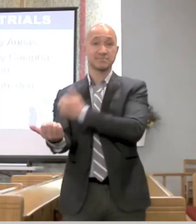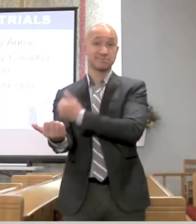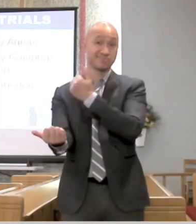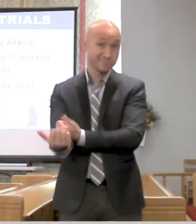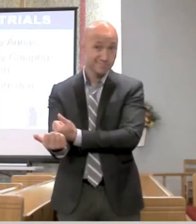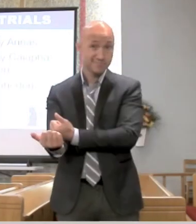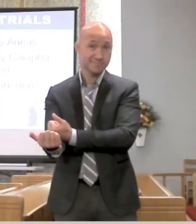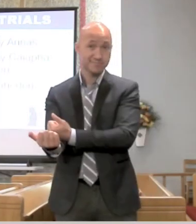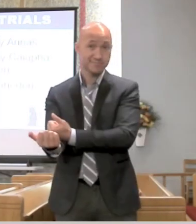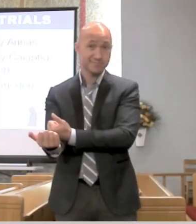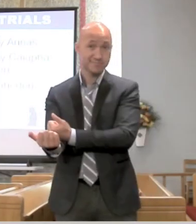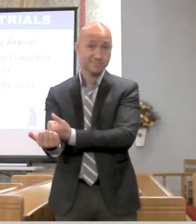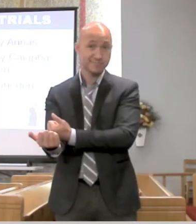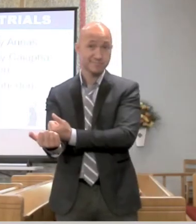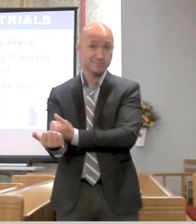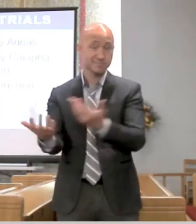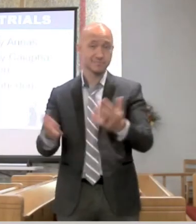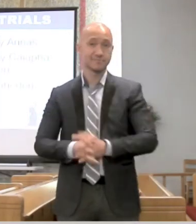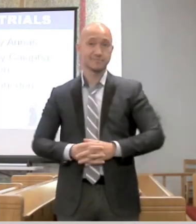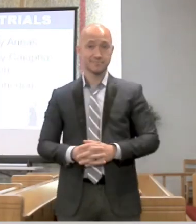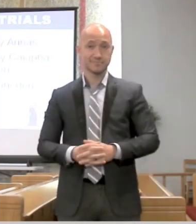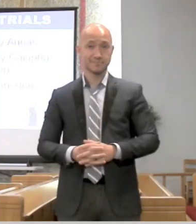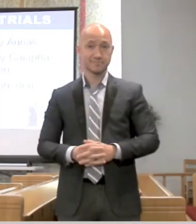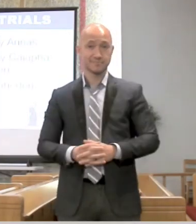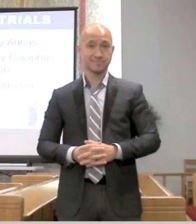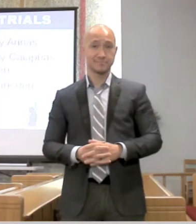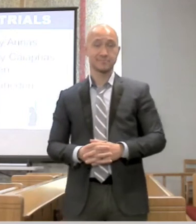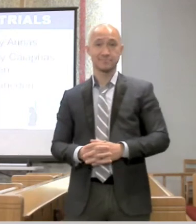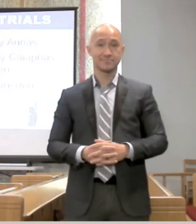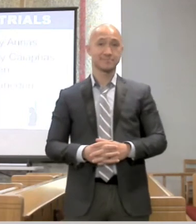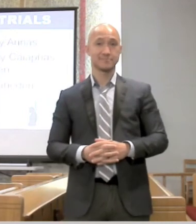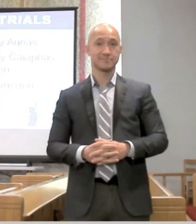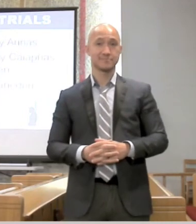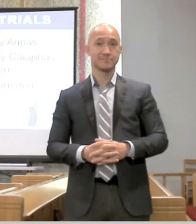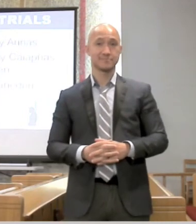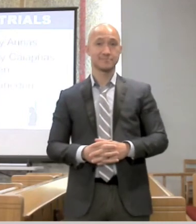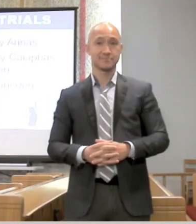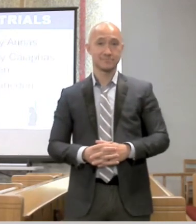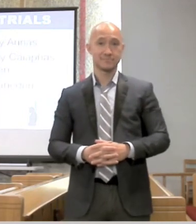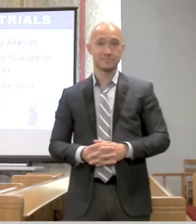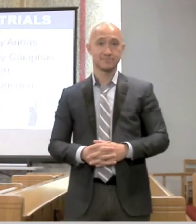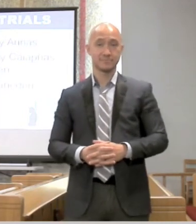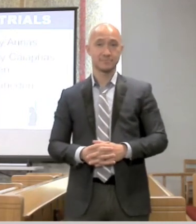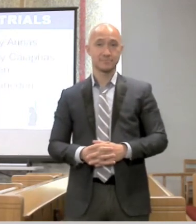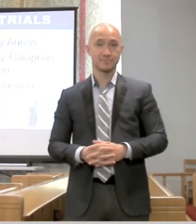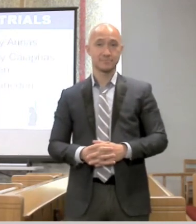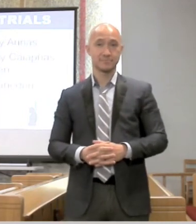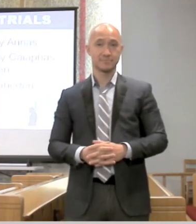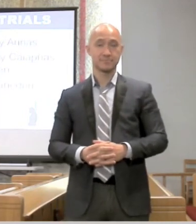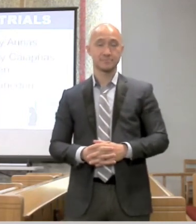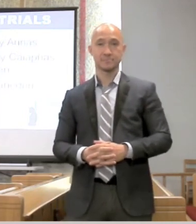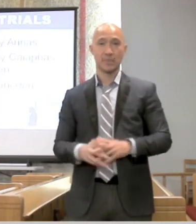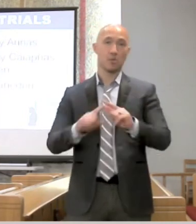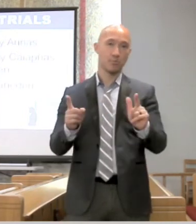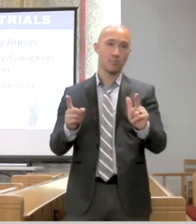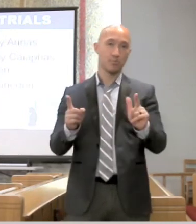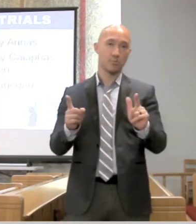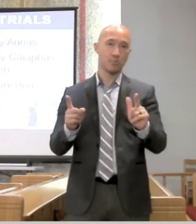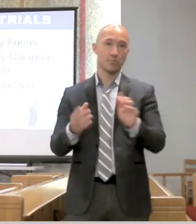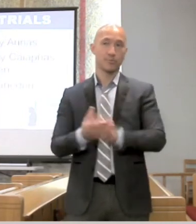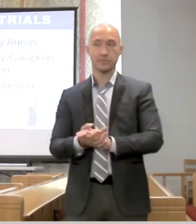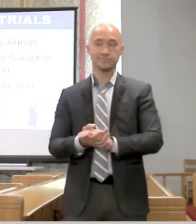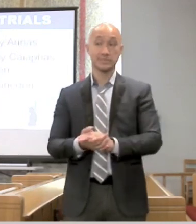governors at that time. So that was the only time in the history of the Jews that they had 2 high priests, because they really didn't want to